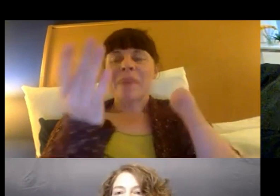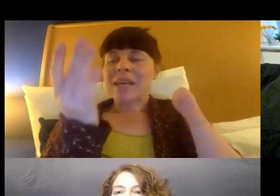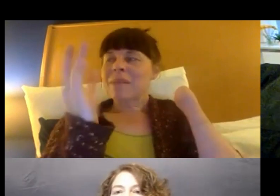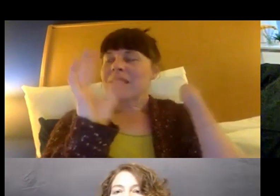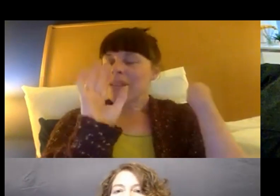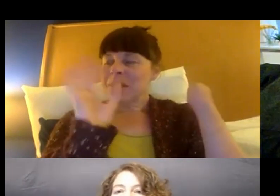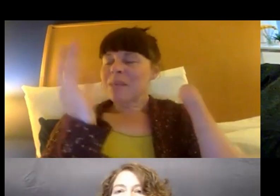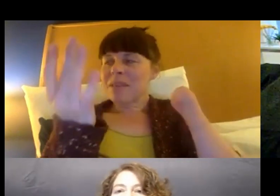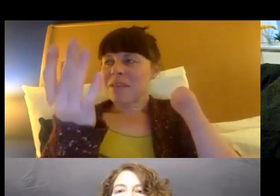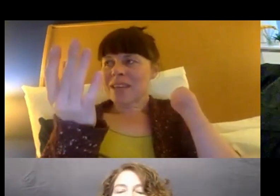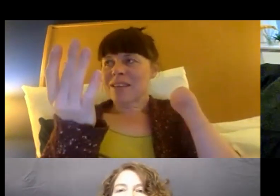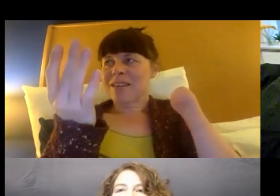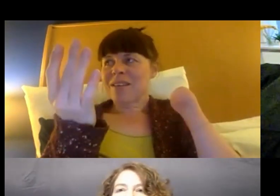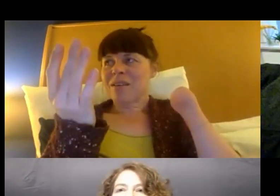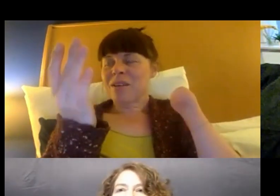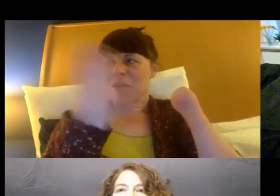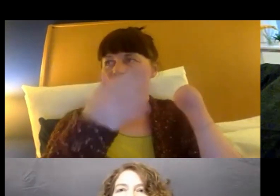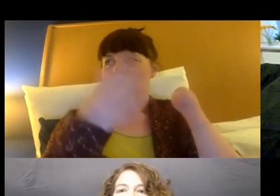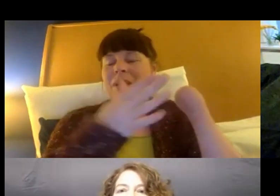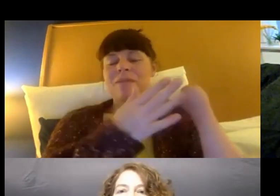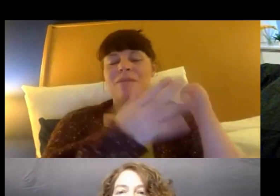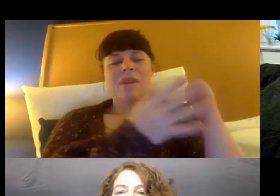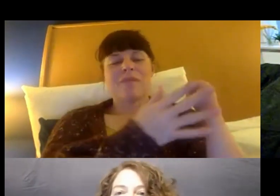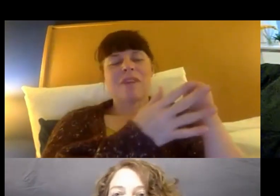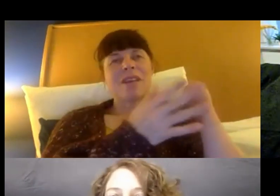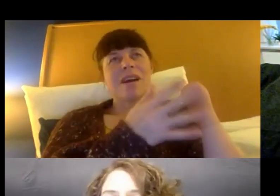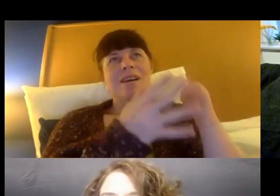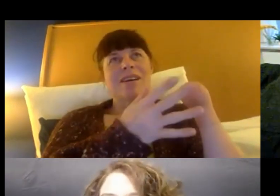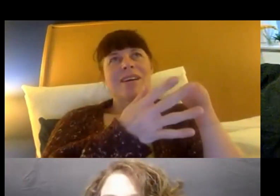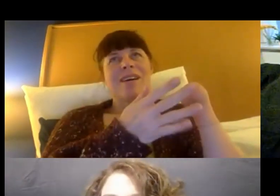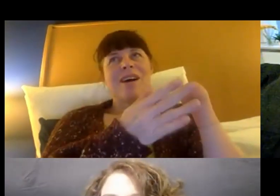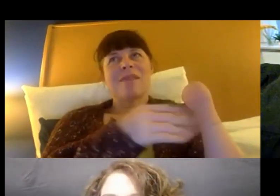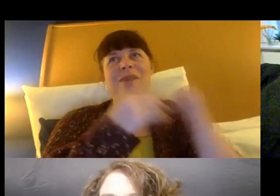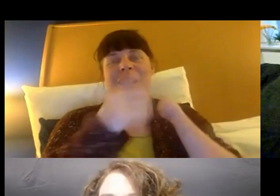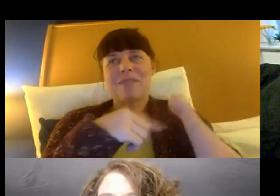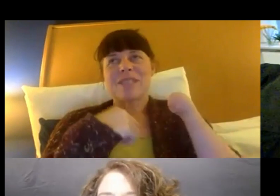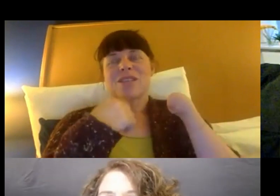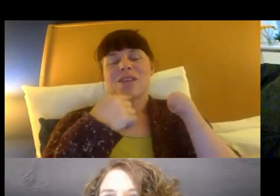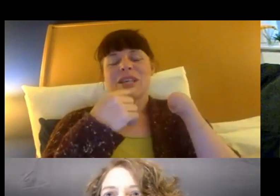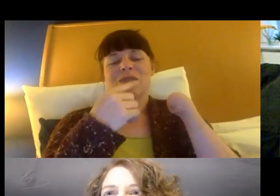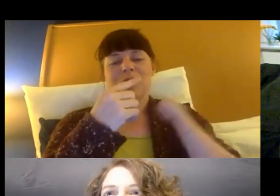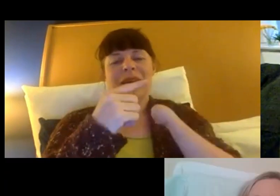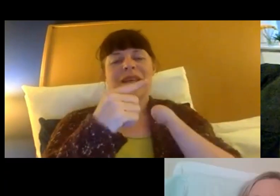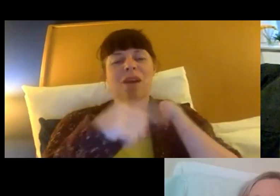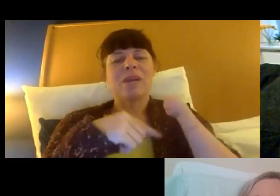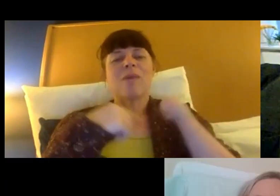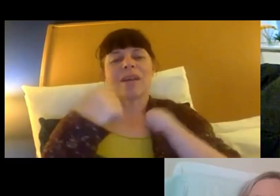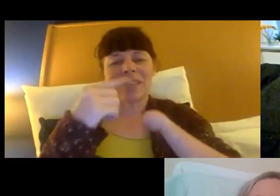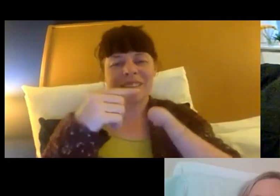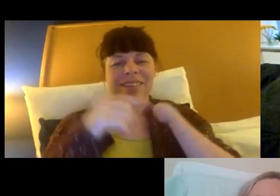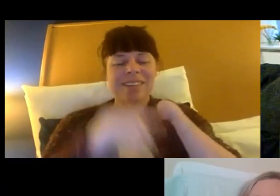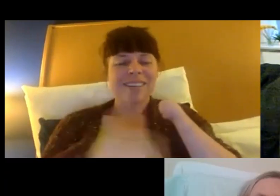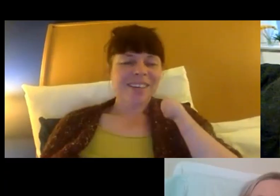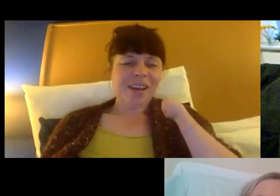it's making me think that, you know, from being very young, I have this association with being the only